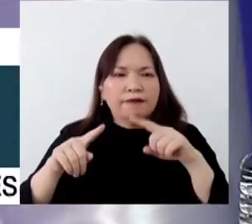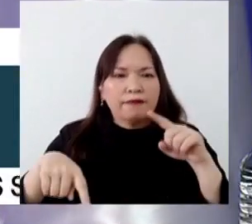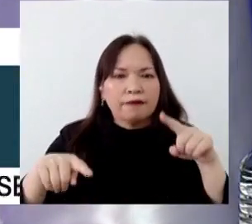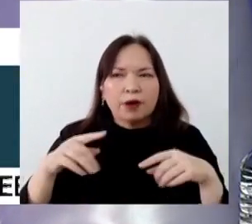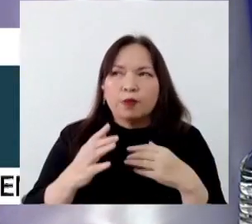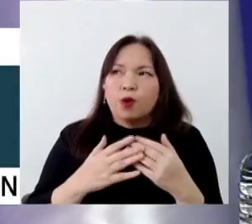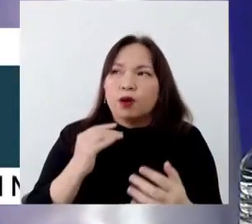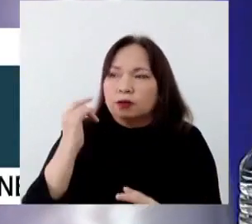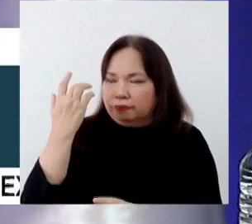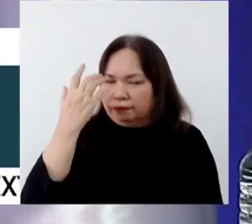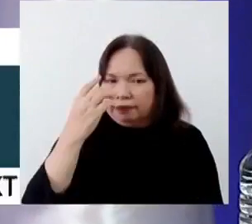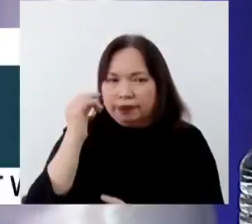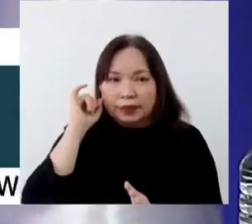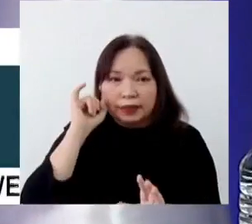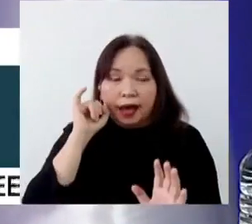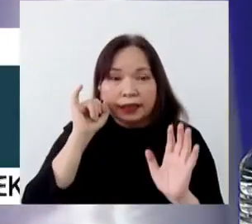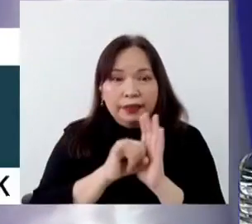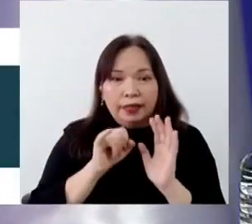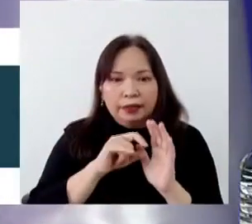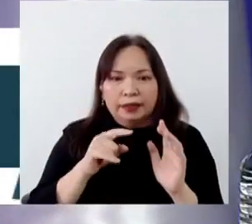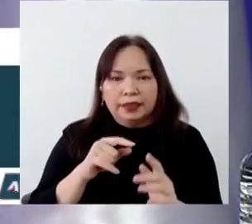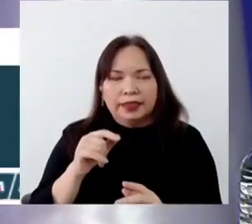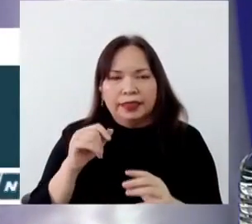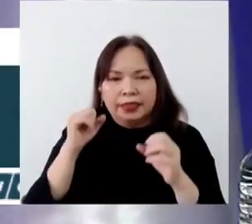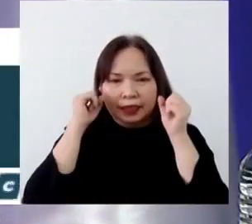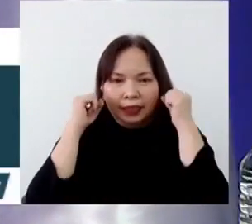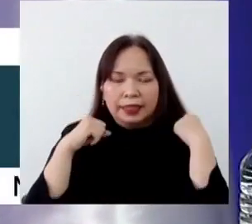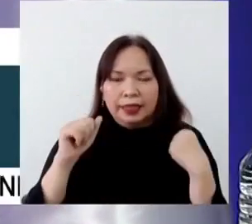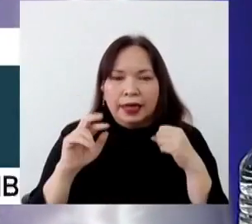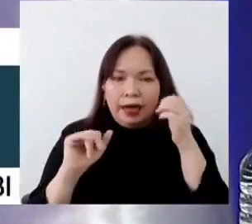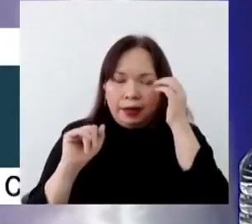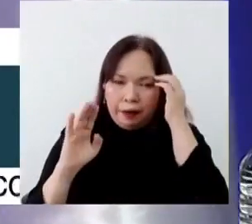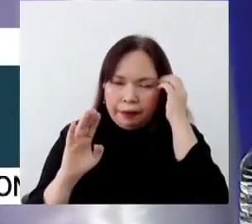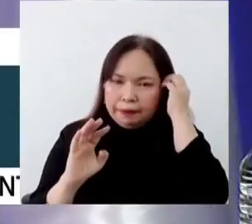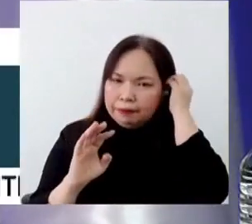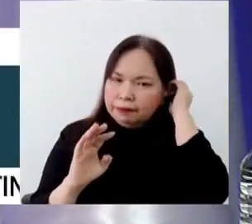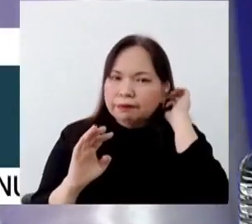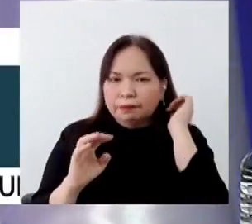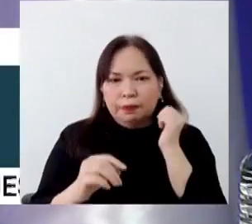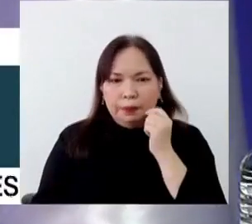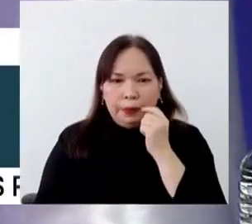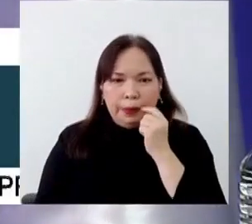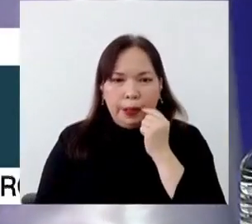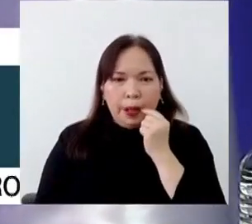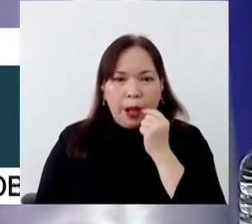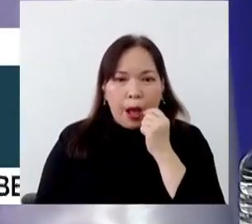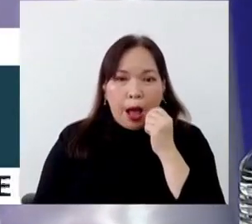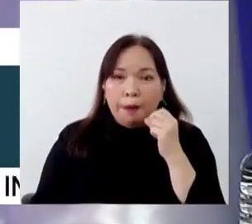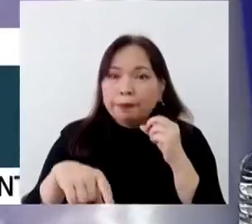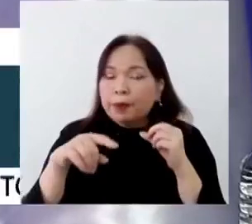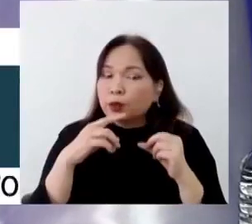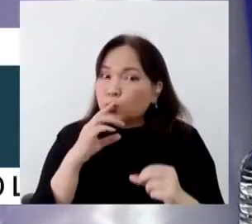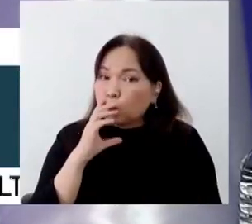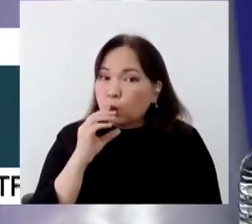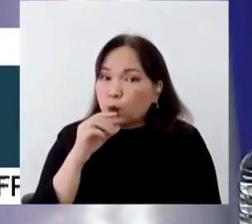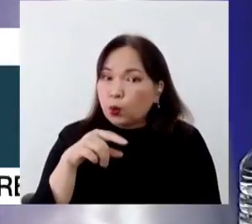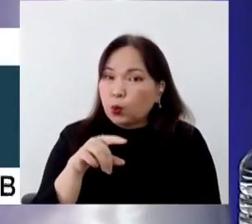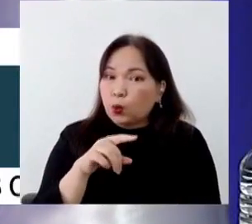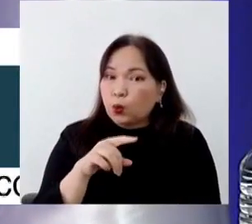Now, the spouses of the Filipinos are Palestinians. We cannot guarantee what Israel or Egypt will